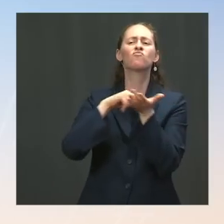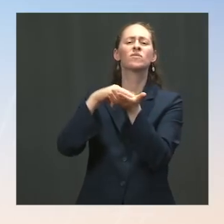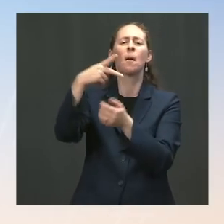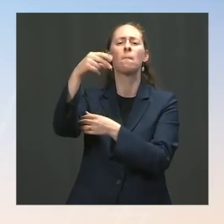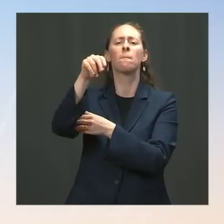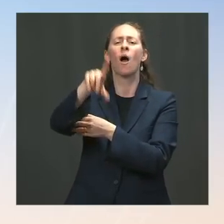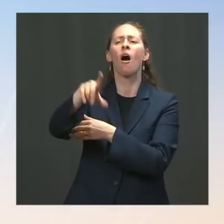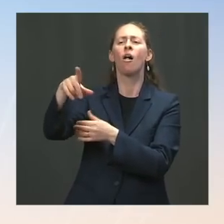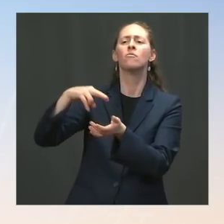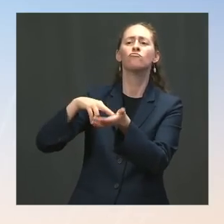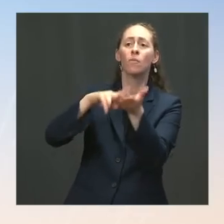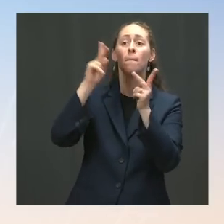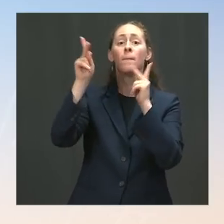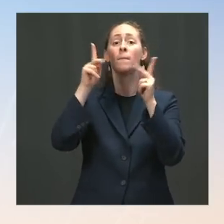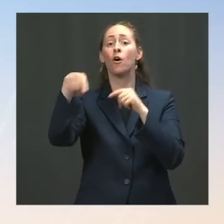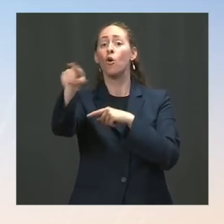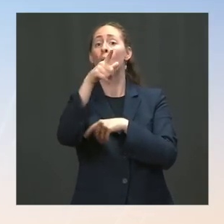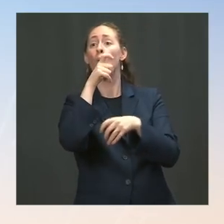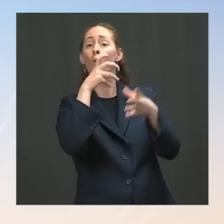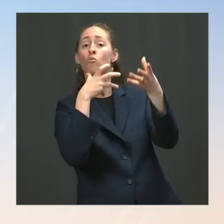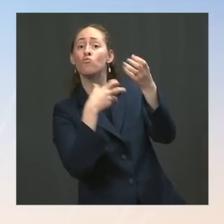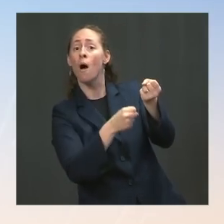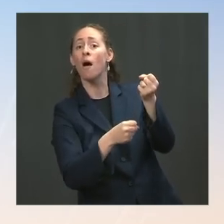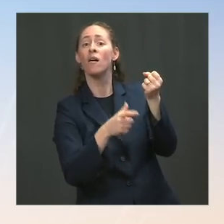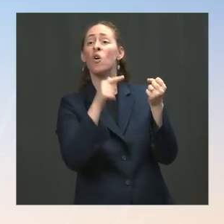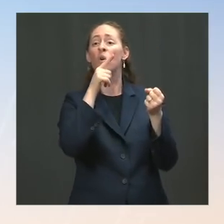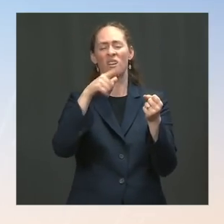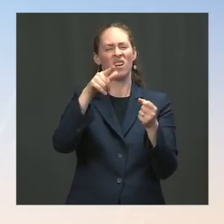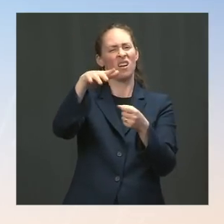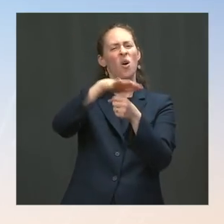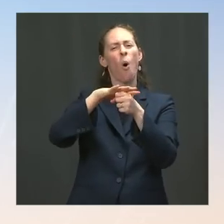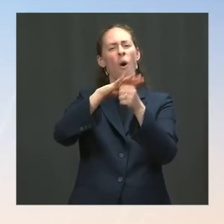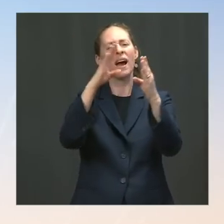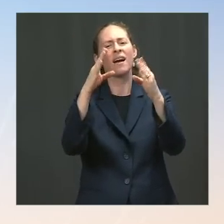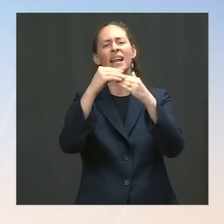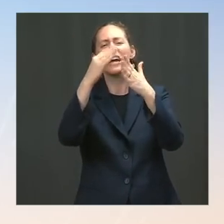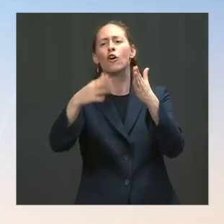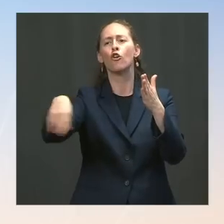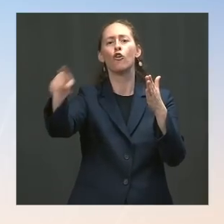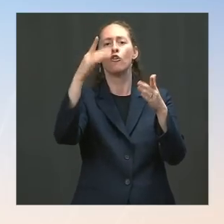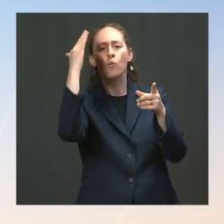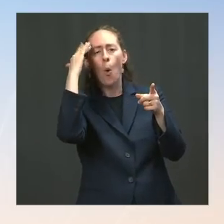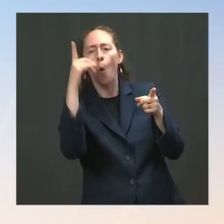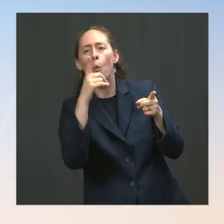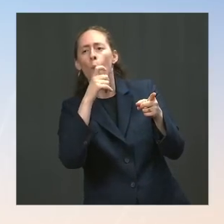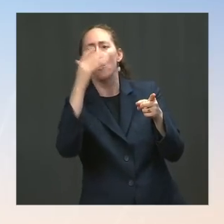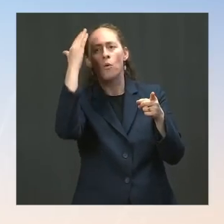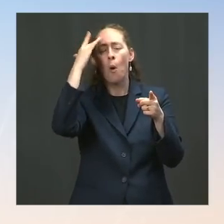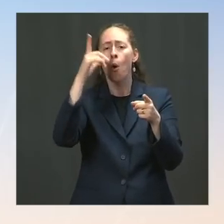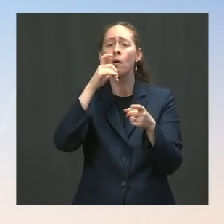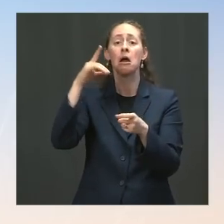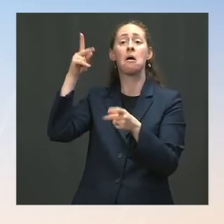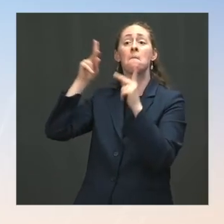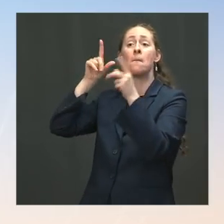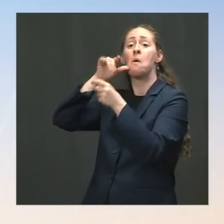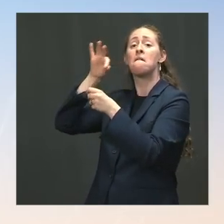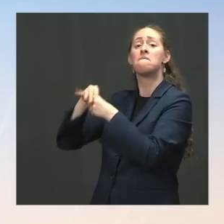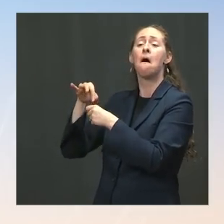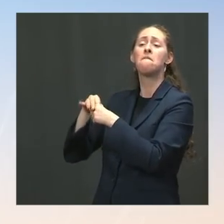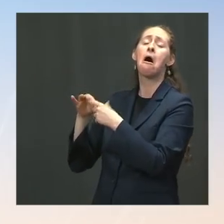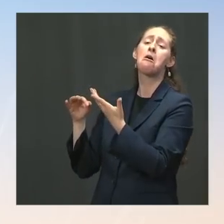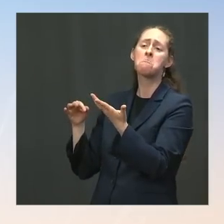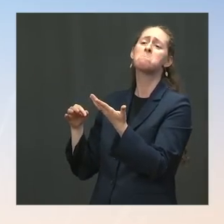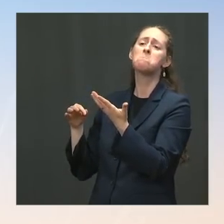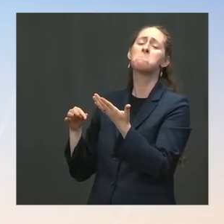So it's a net positive for elected officials to be out there talking about the efficacy of the vaccine, the fact that they're